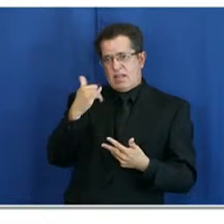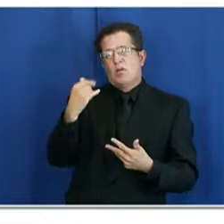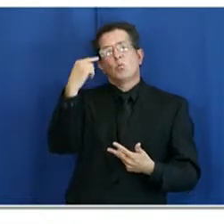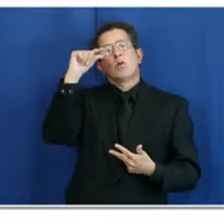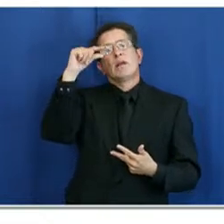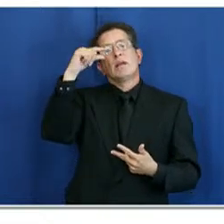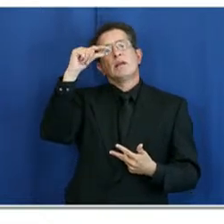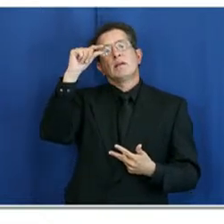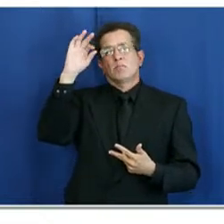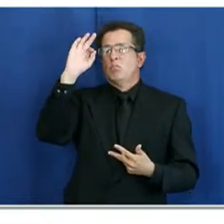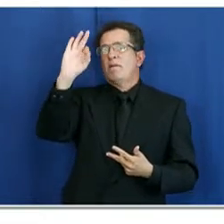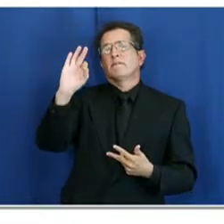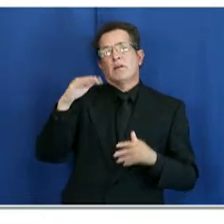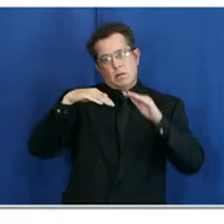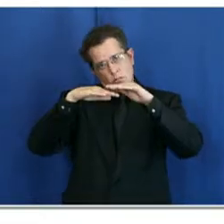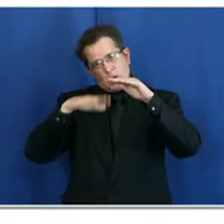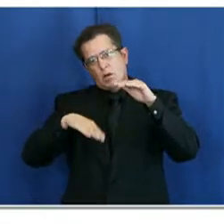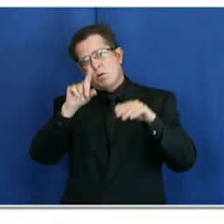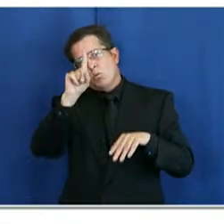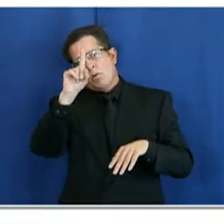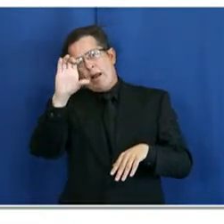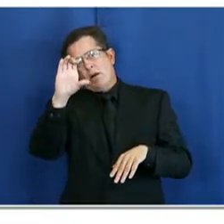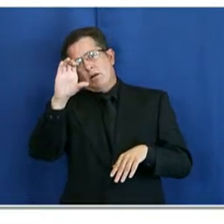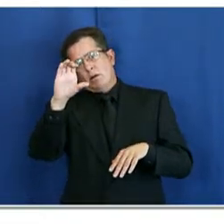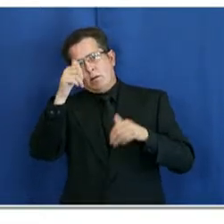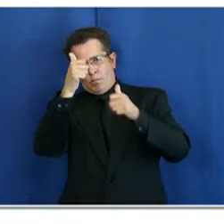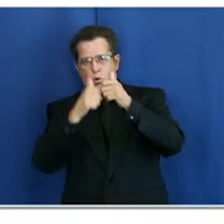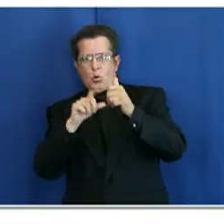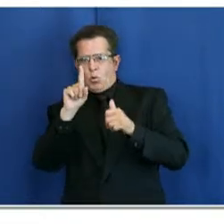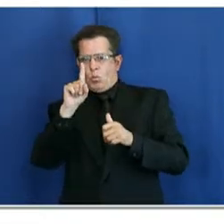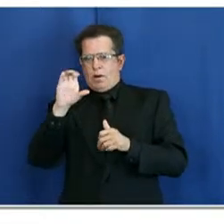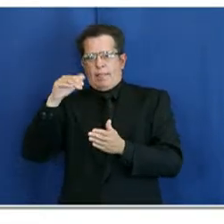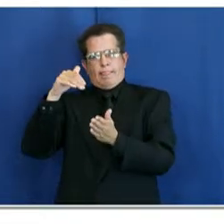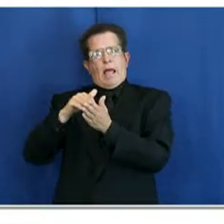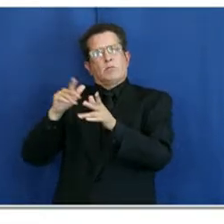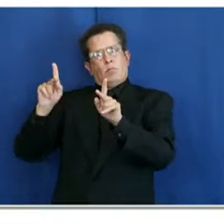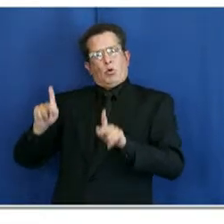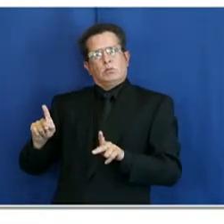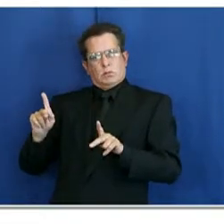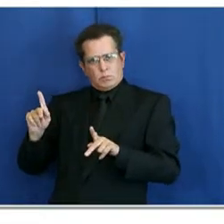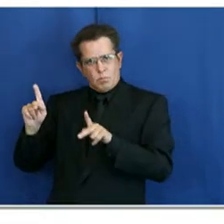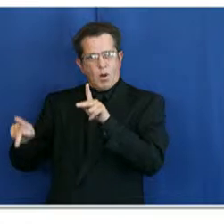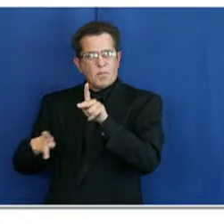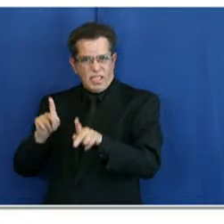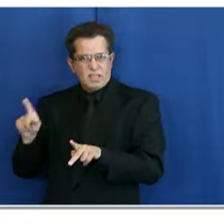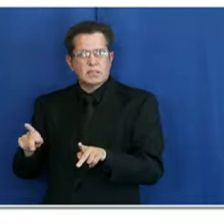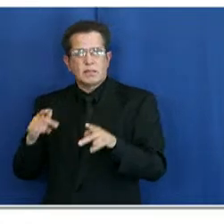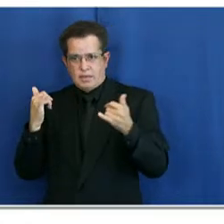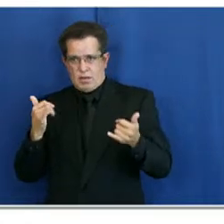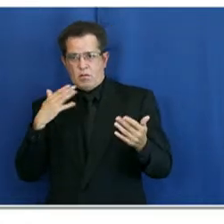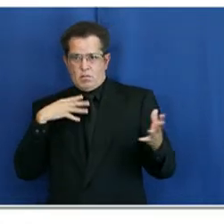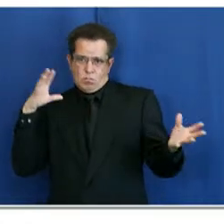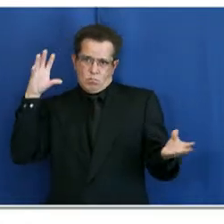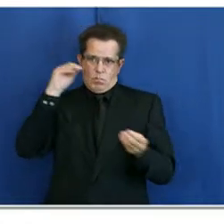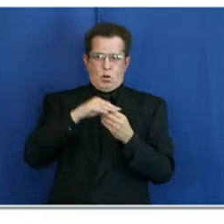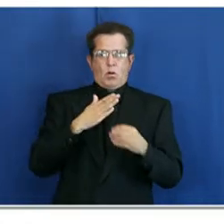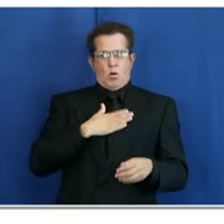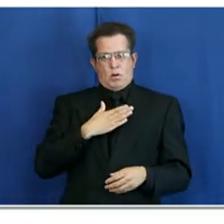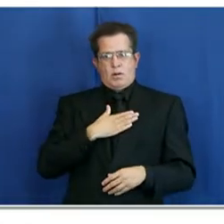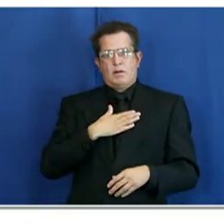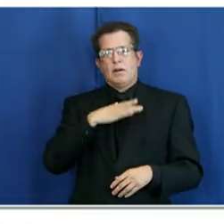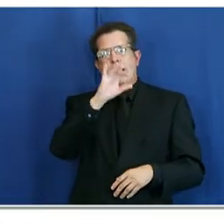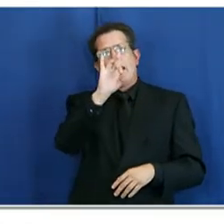is below 100 per 100,000 population. And today our case rate, as calculated by the county,